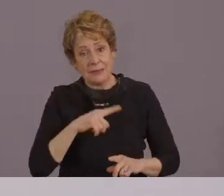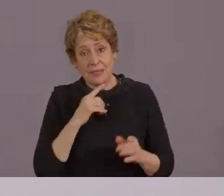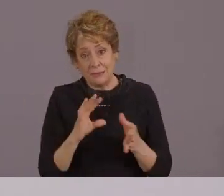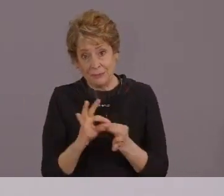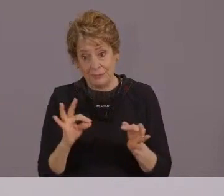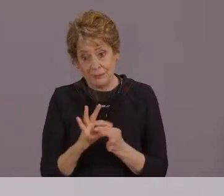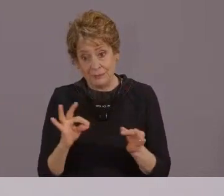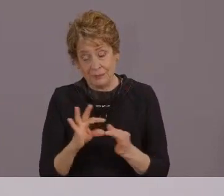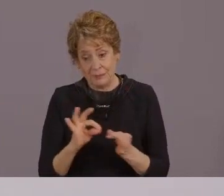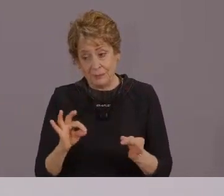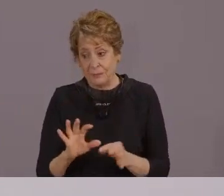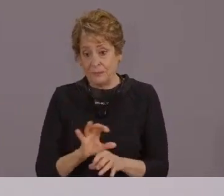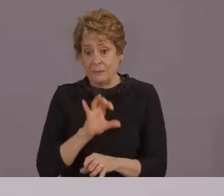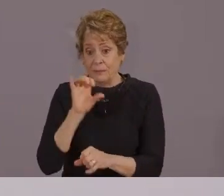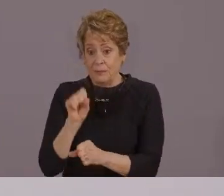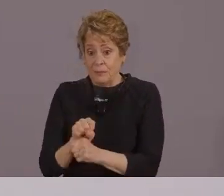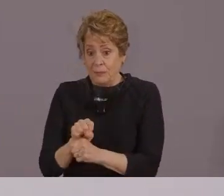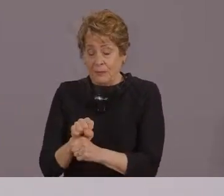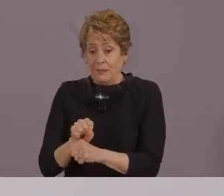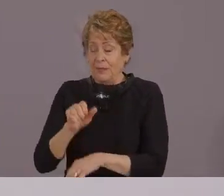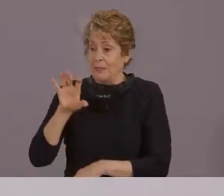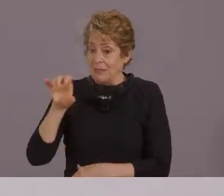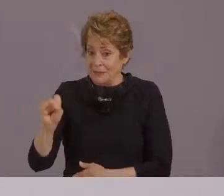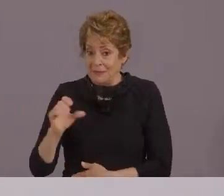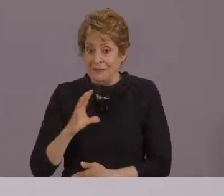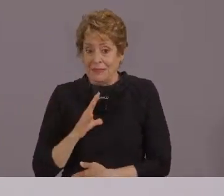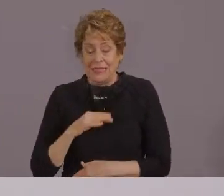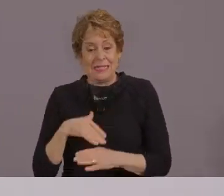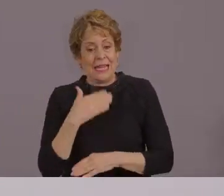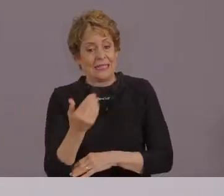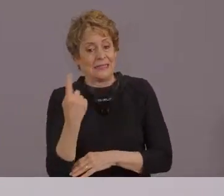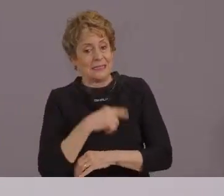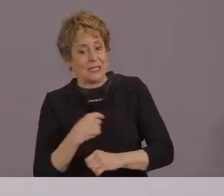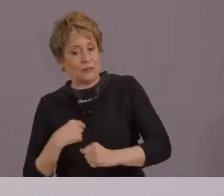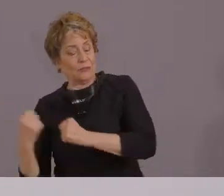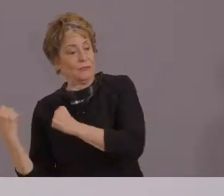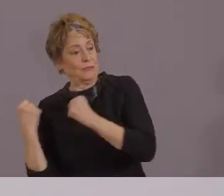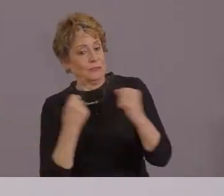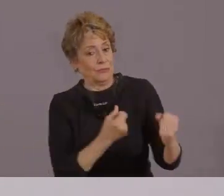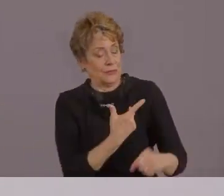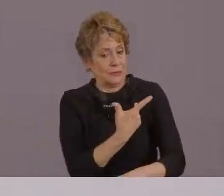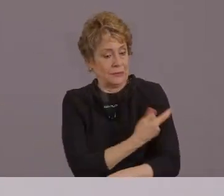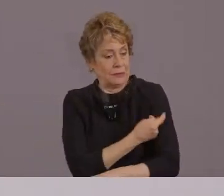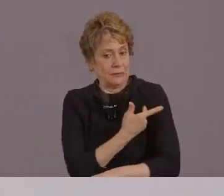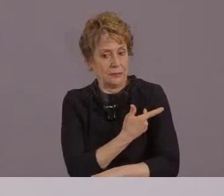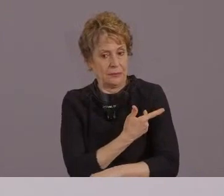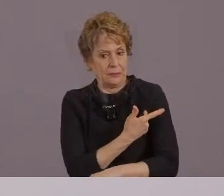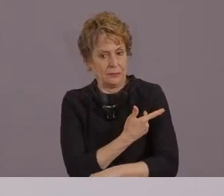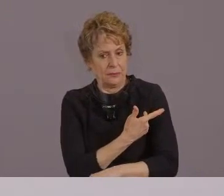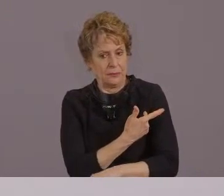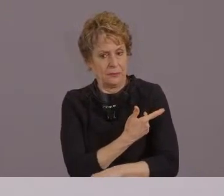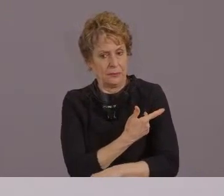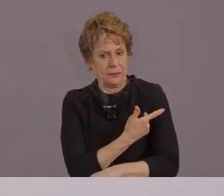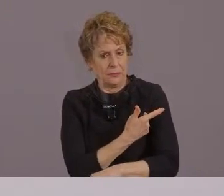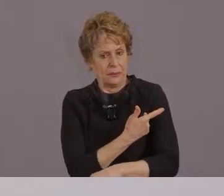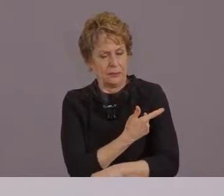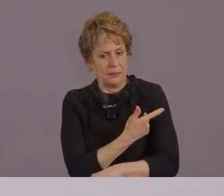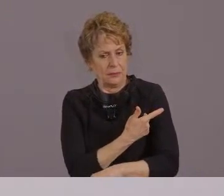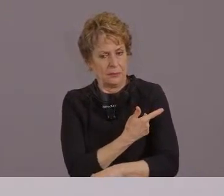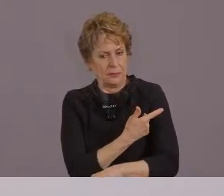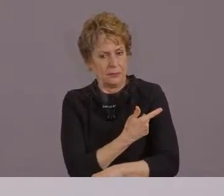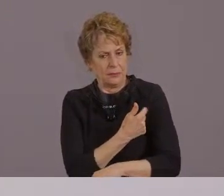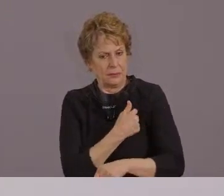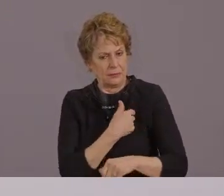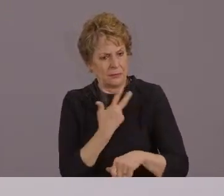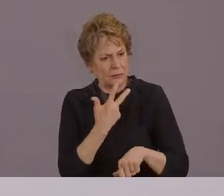day. Can people, you know, instead of driving back three different times, if they for sure have an appointment, can they drive